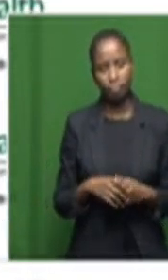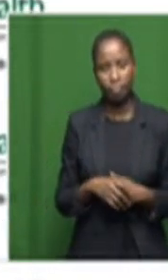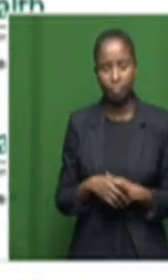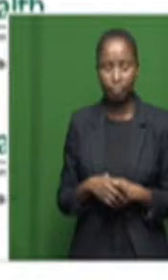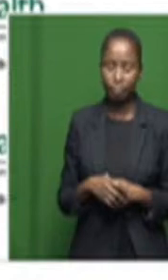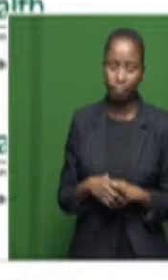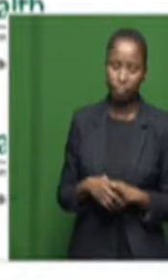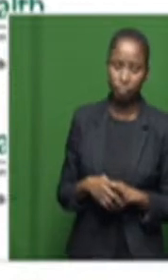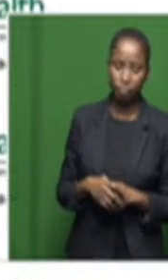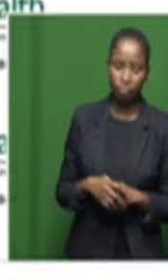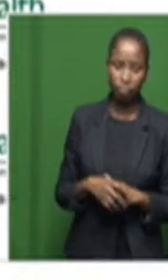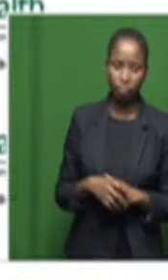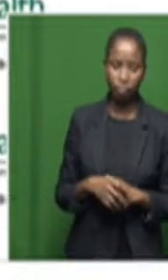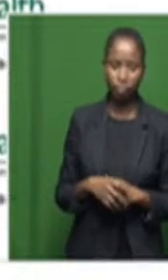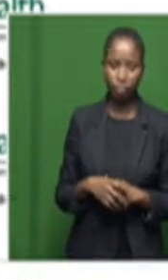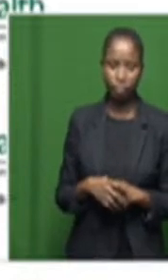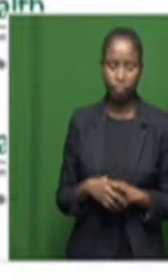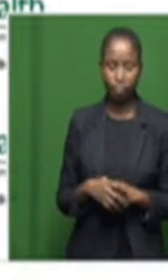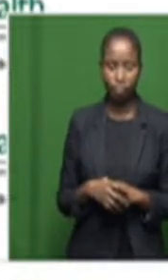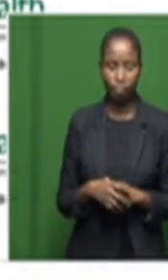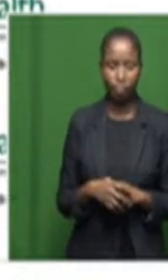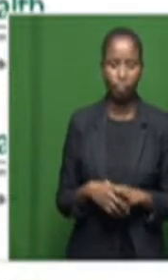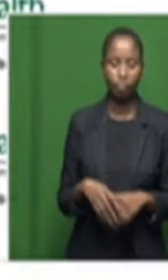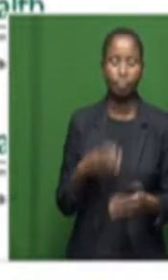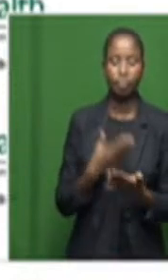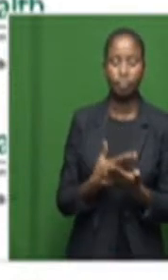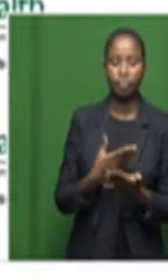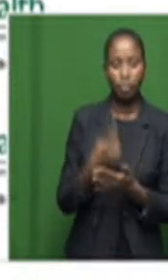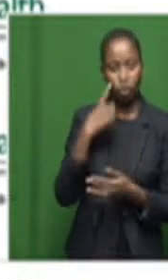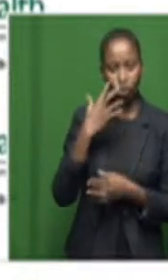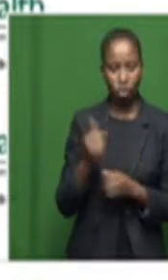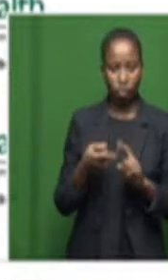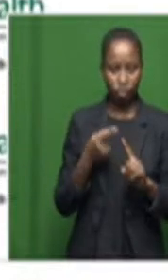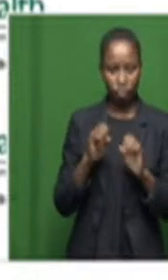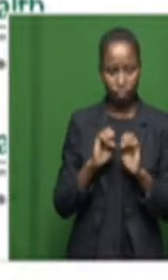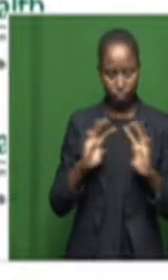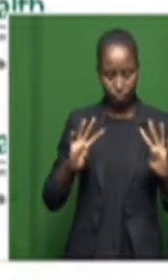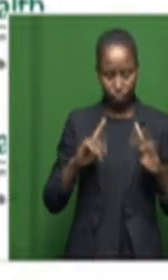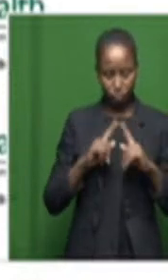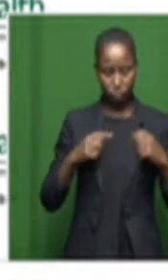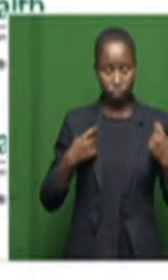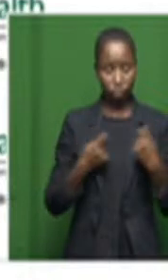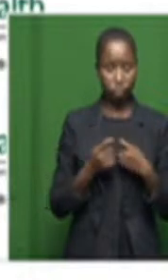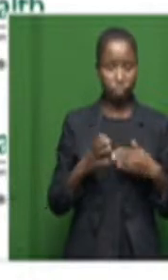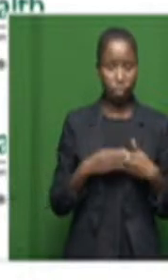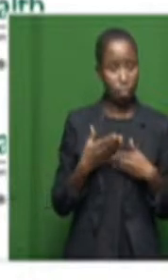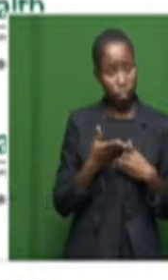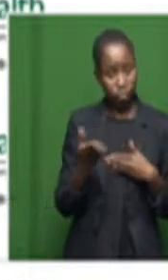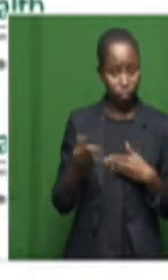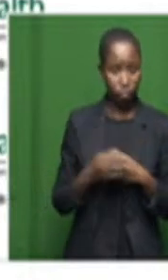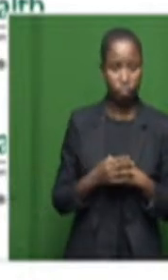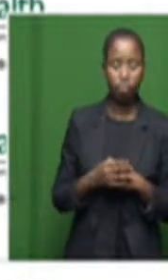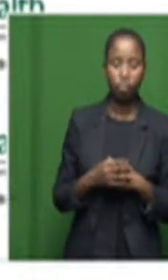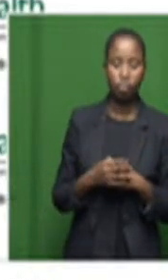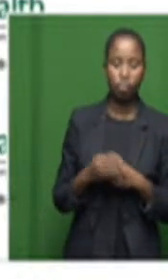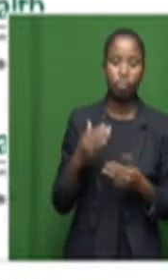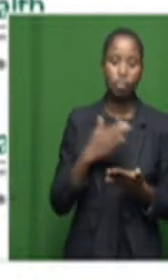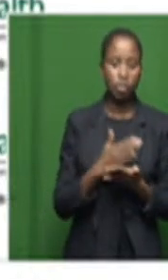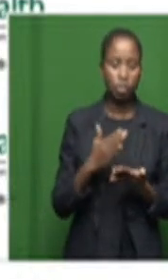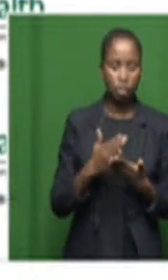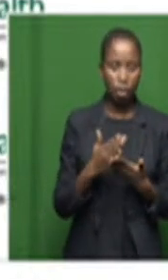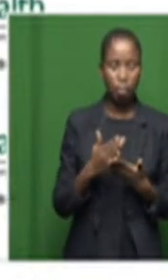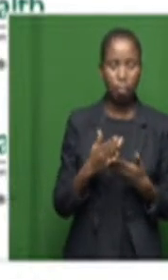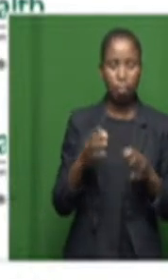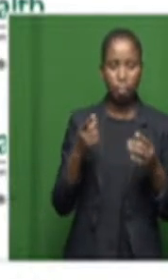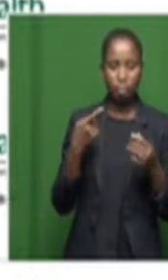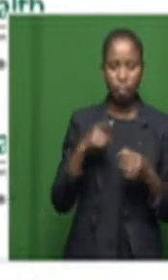let's check maybe amongst the team members There are some which are straight